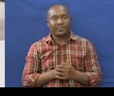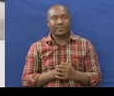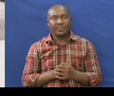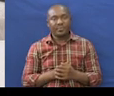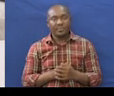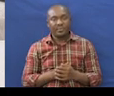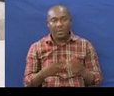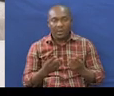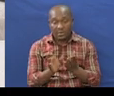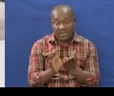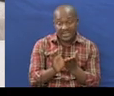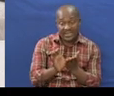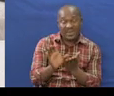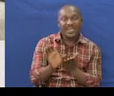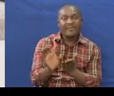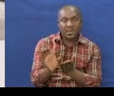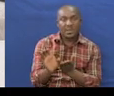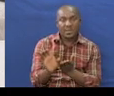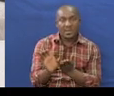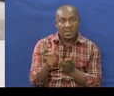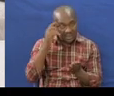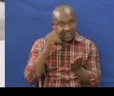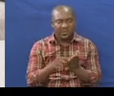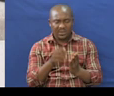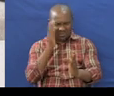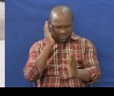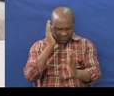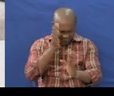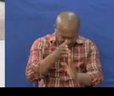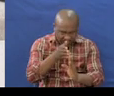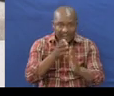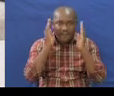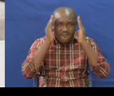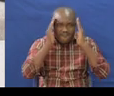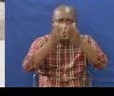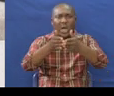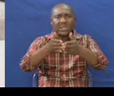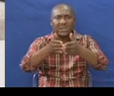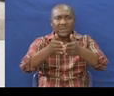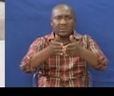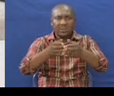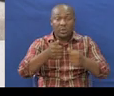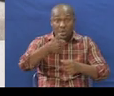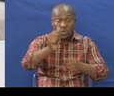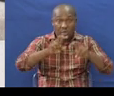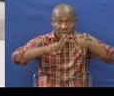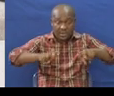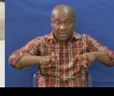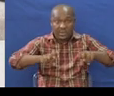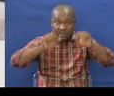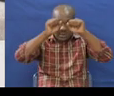be specific, that is clearly related to the intention of the research, that is focused. Your research